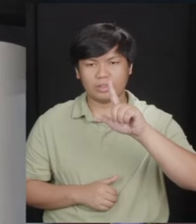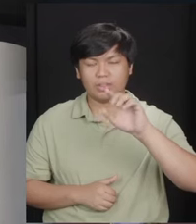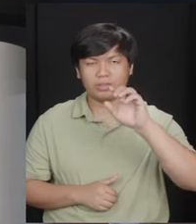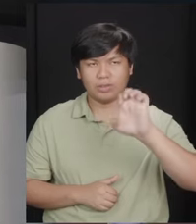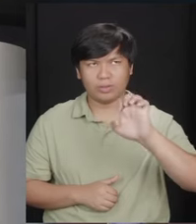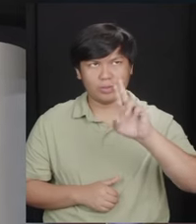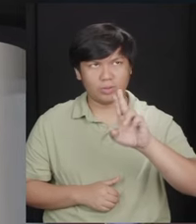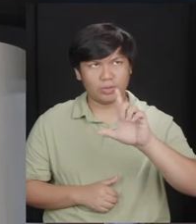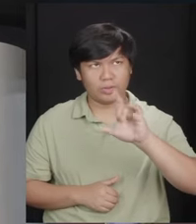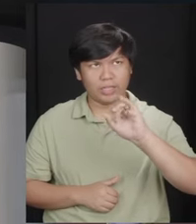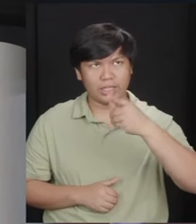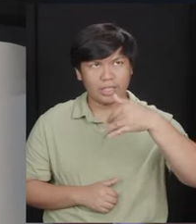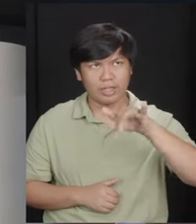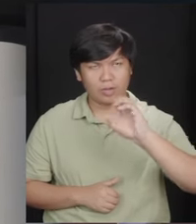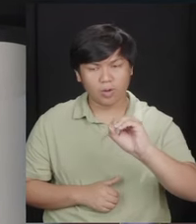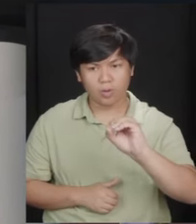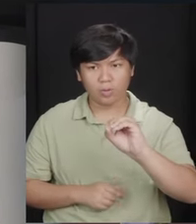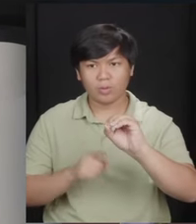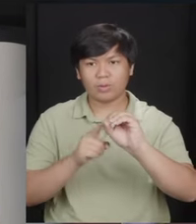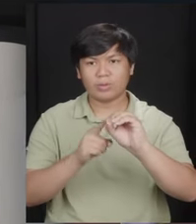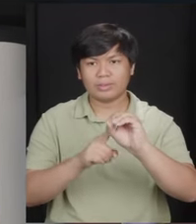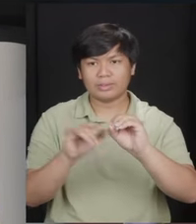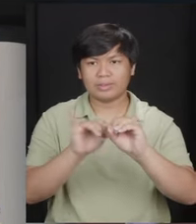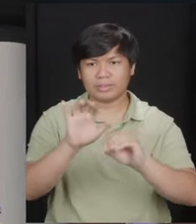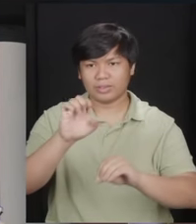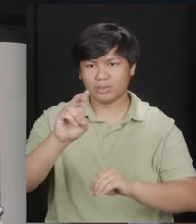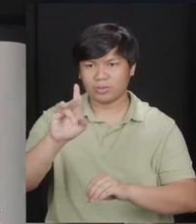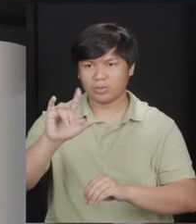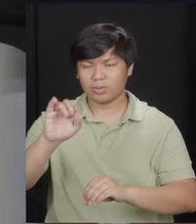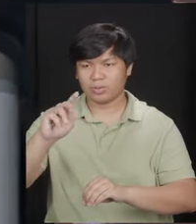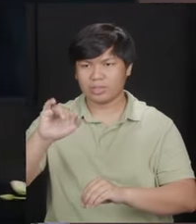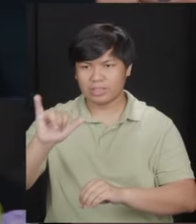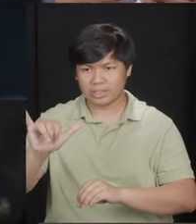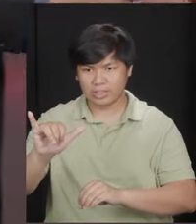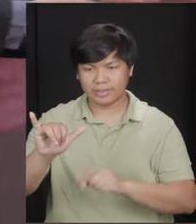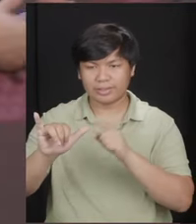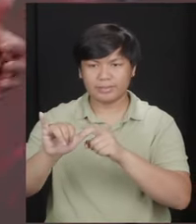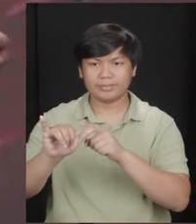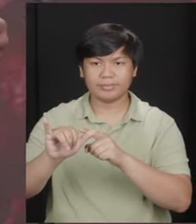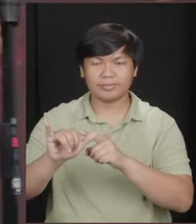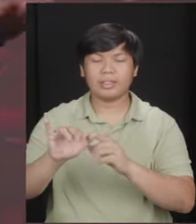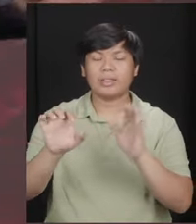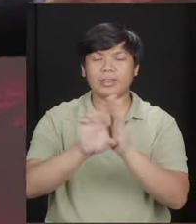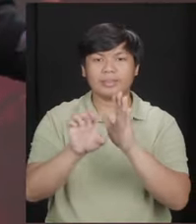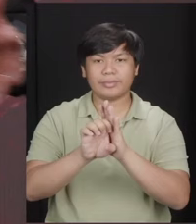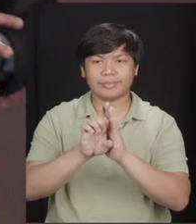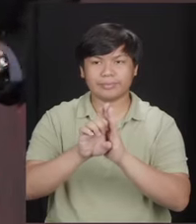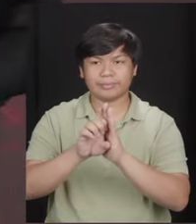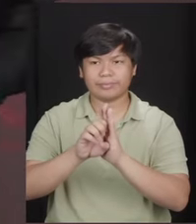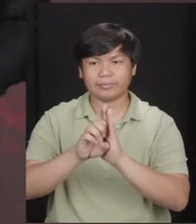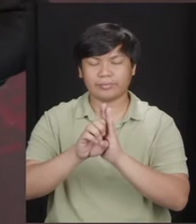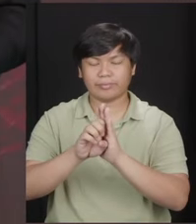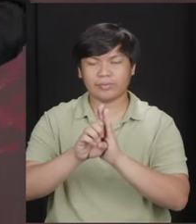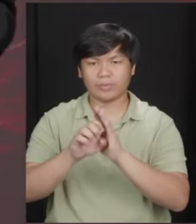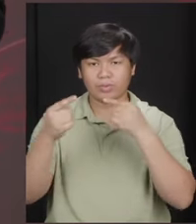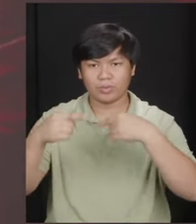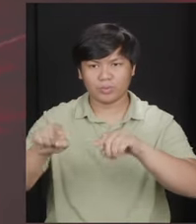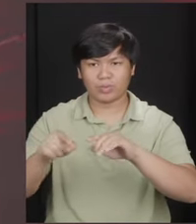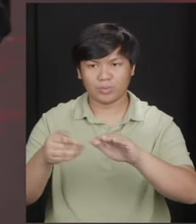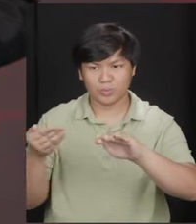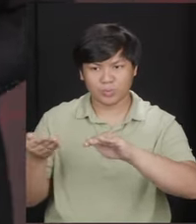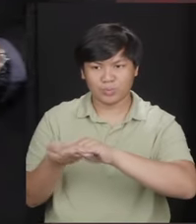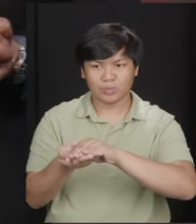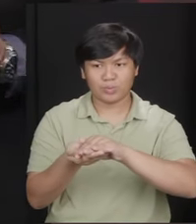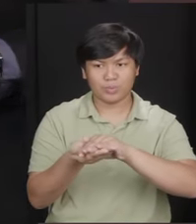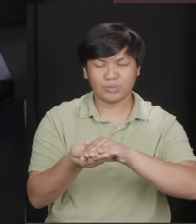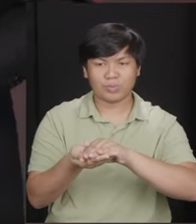familiar? Eulogeo is eulogy. Have you ever stood at a funeral? Attended a funeral where somebody